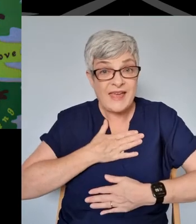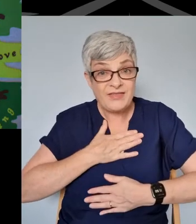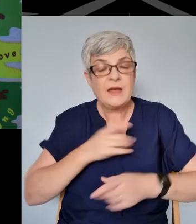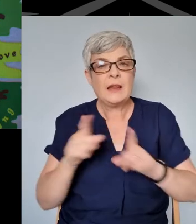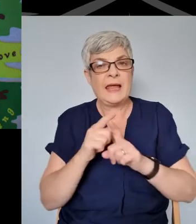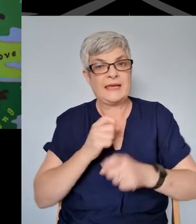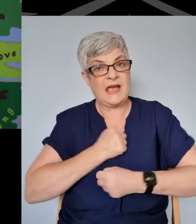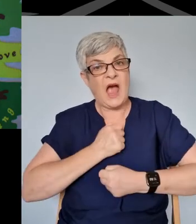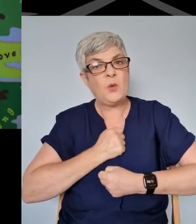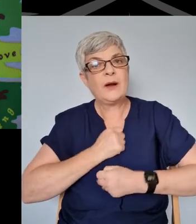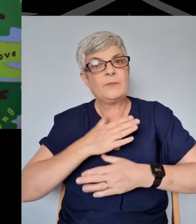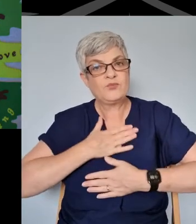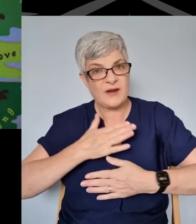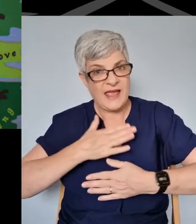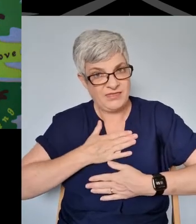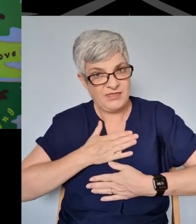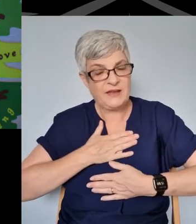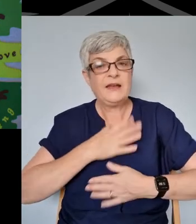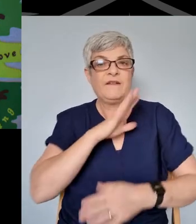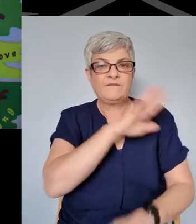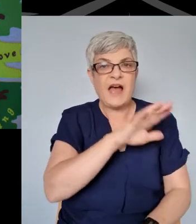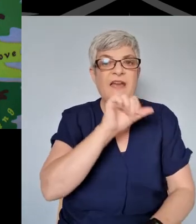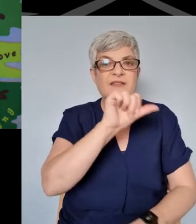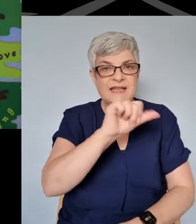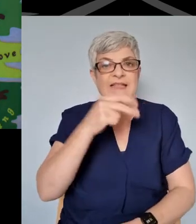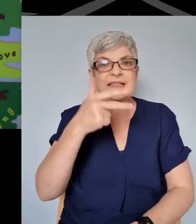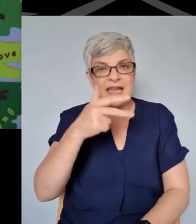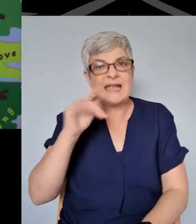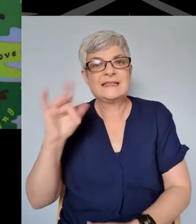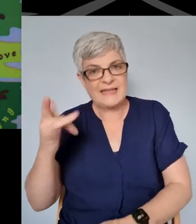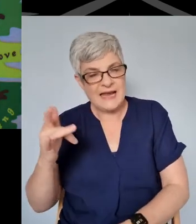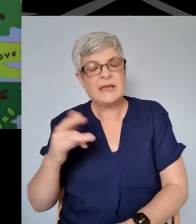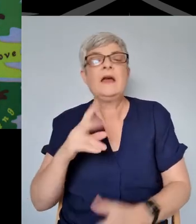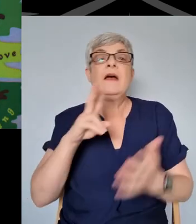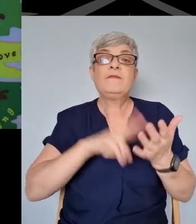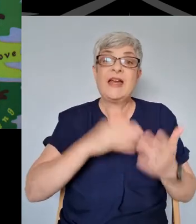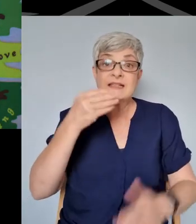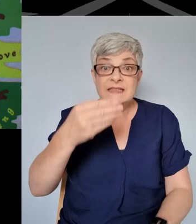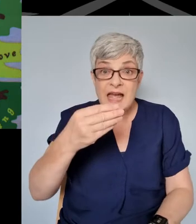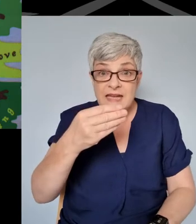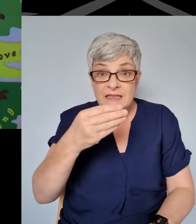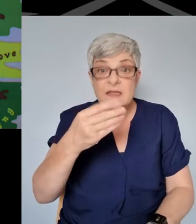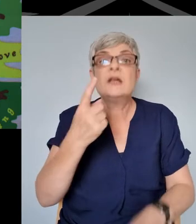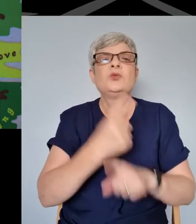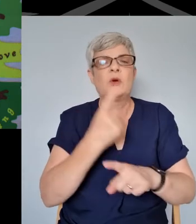breath, in verses 5, 6, 8, and 10. And in verse 9, it refers to the wind.